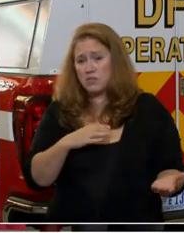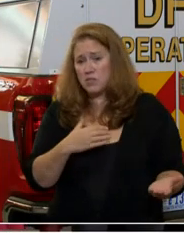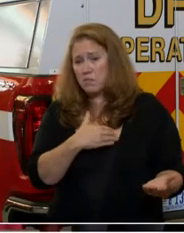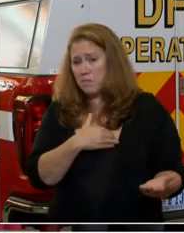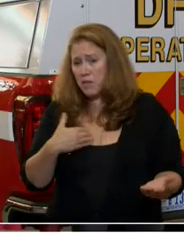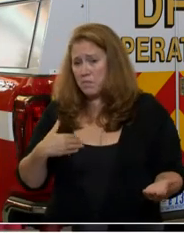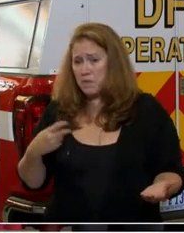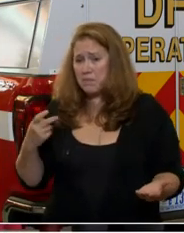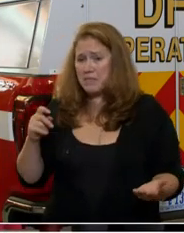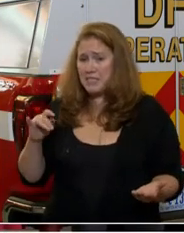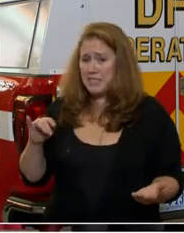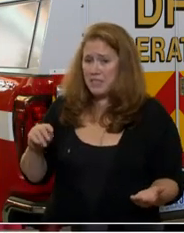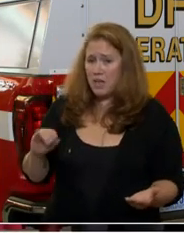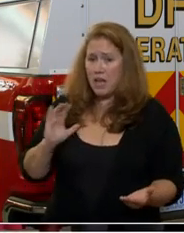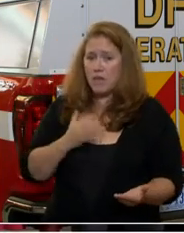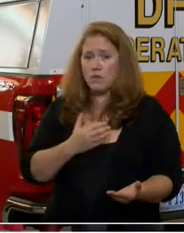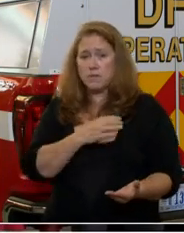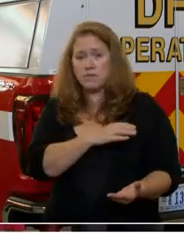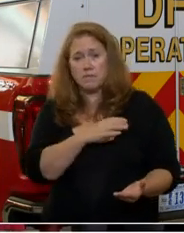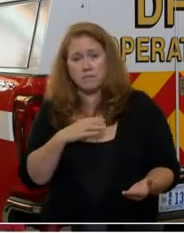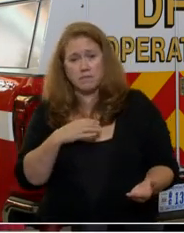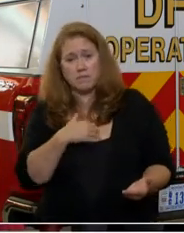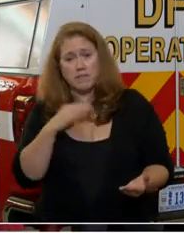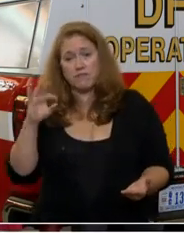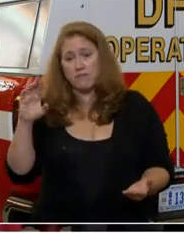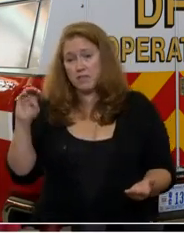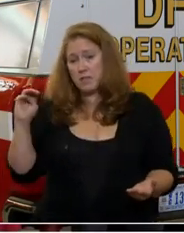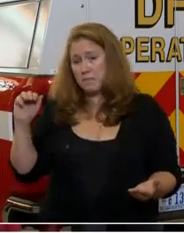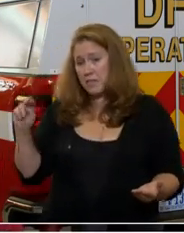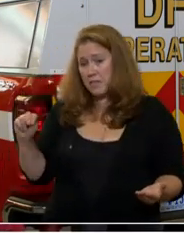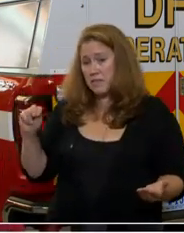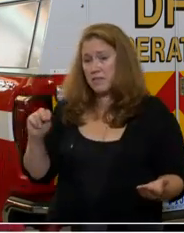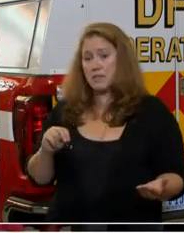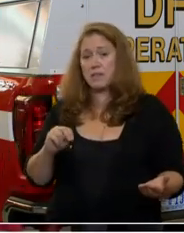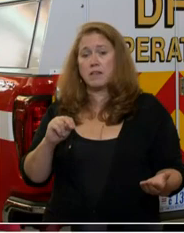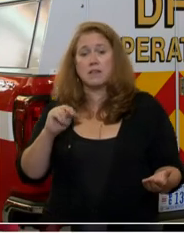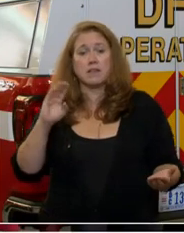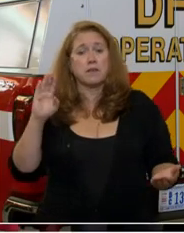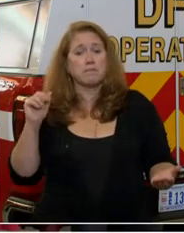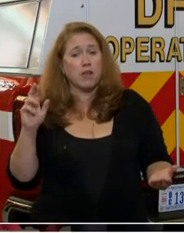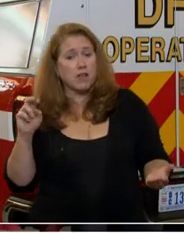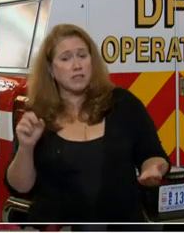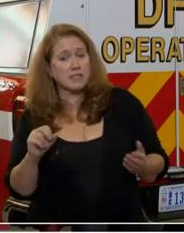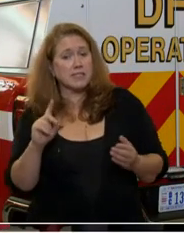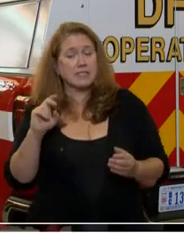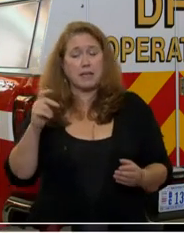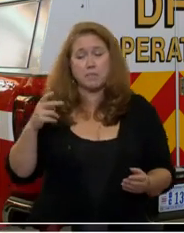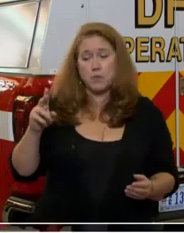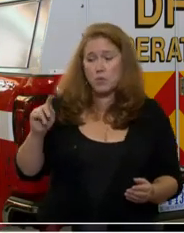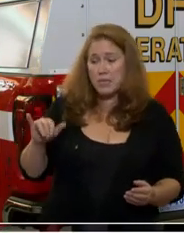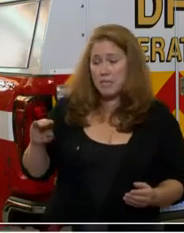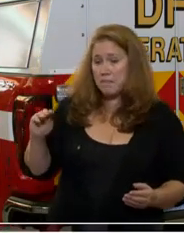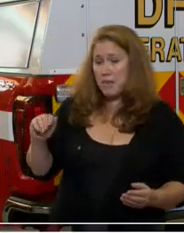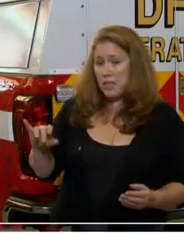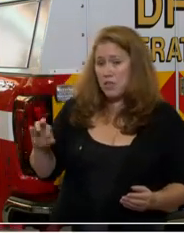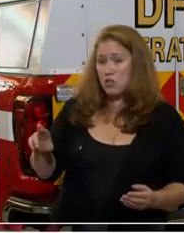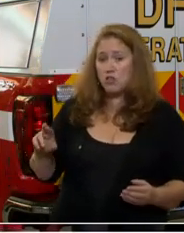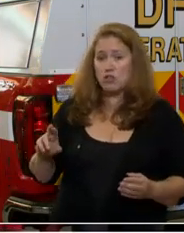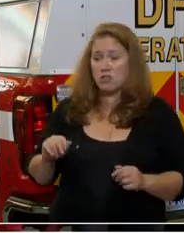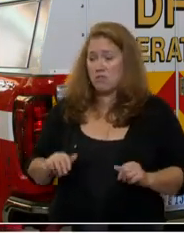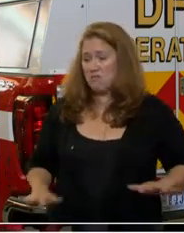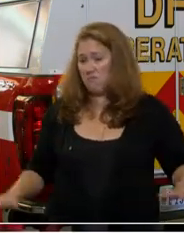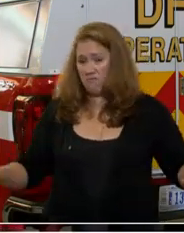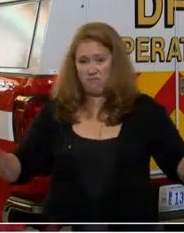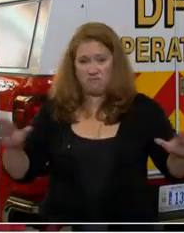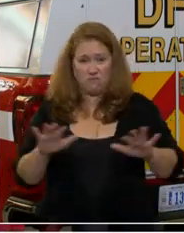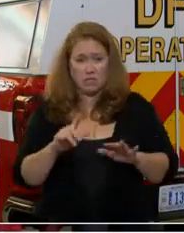Fruman, Councilmember Bonds, Deputy Mayor Apia, and the City Administrator Kevin Donahue. The fact that you are here and you stand